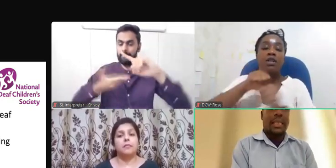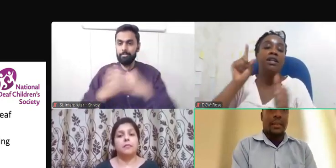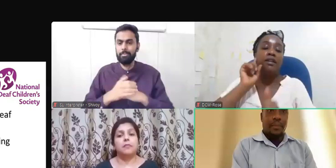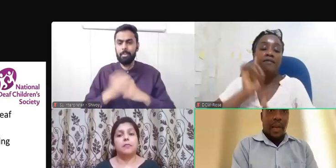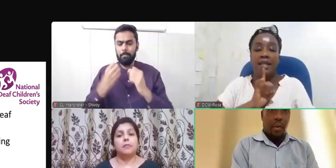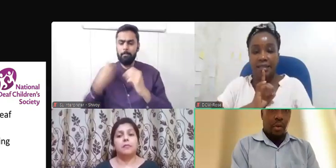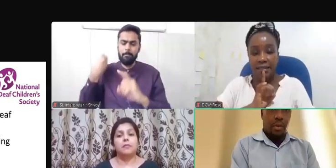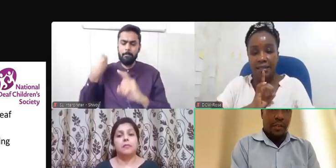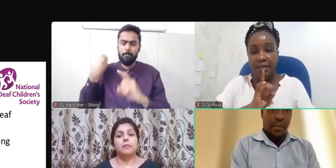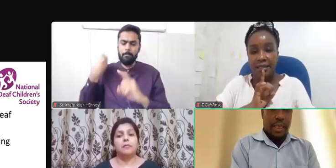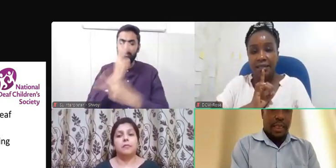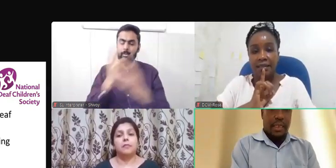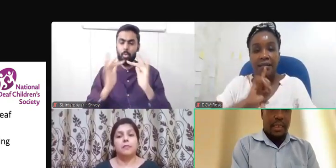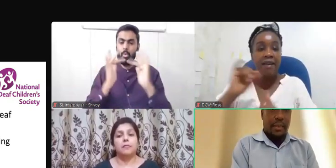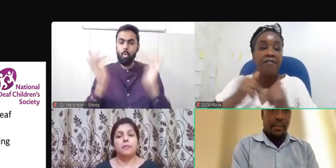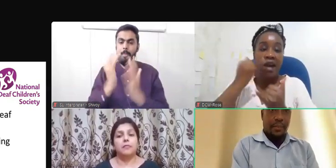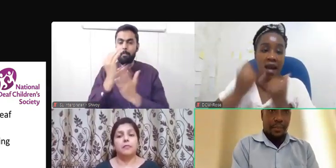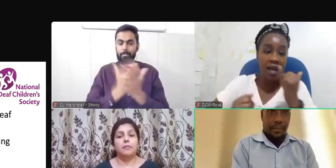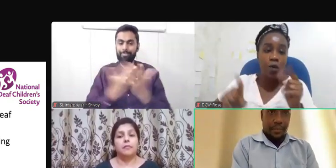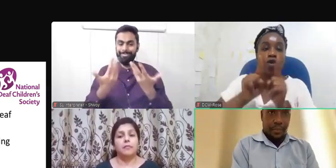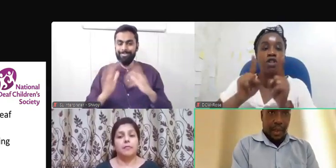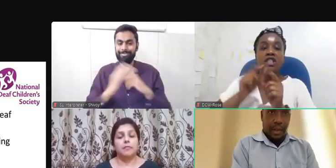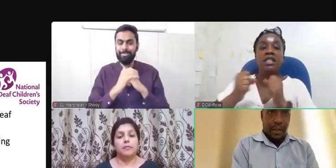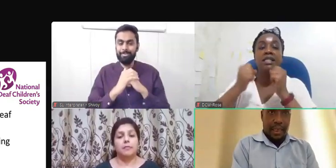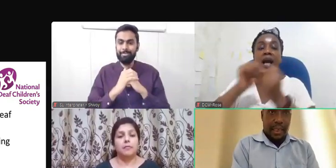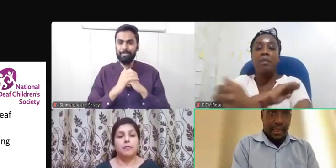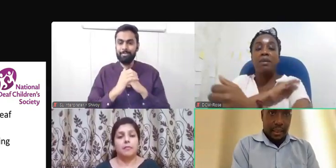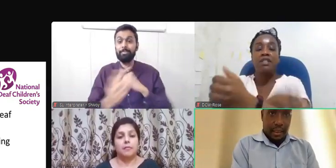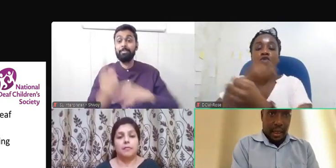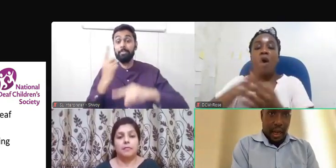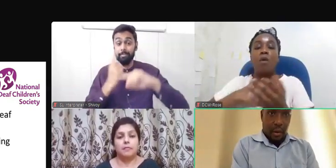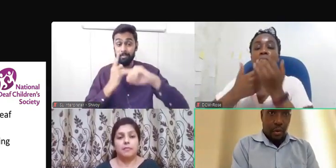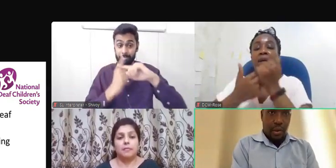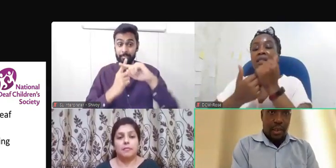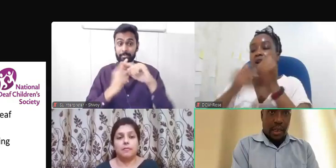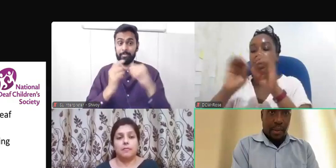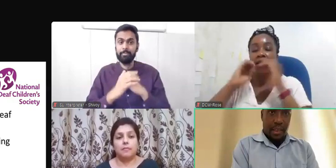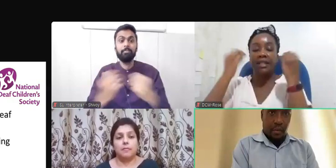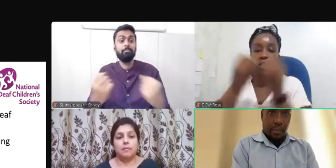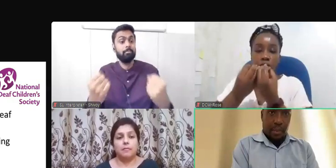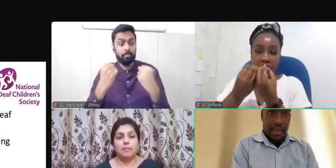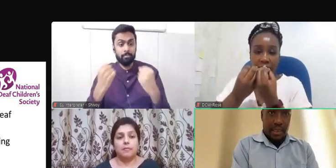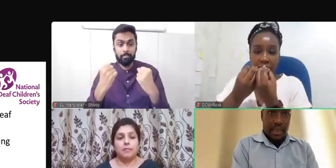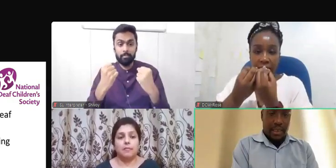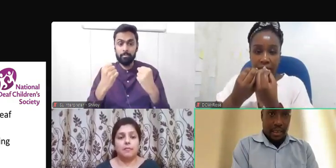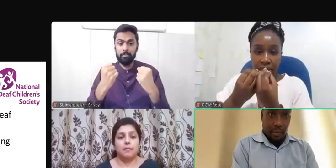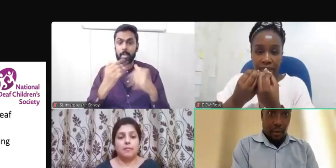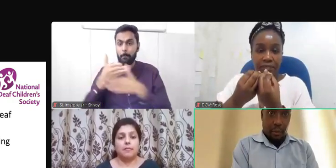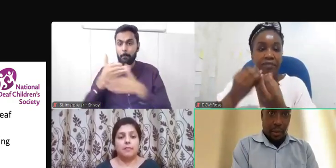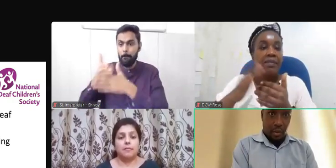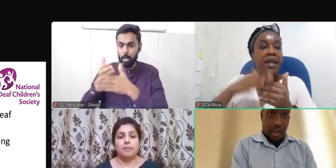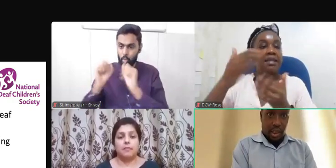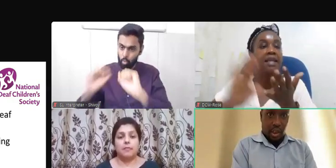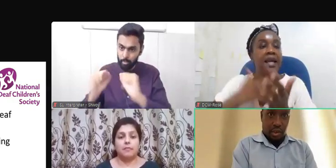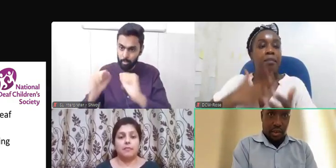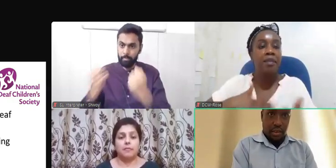webinars around deafness. And finally, we strengthen the capacity of our partners, of our